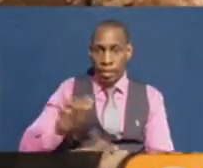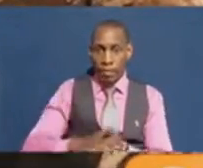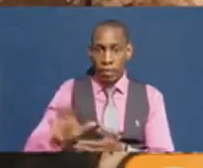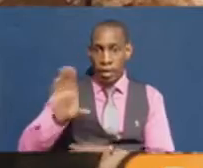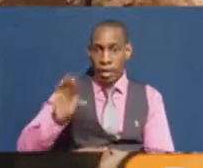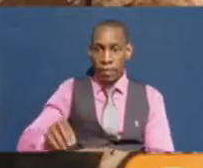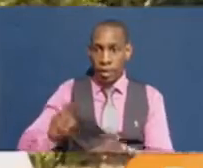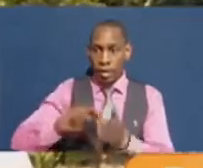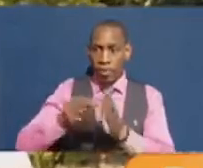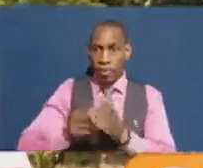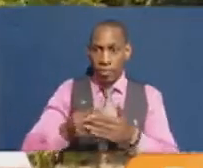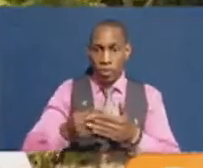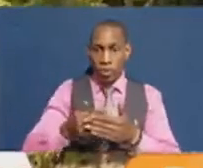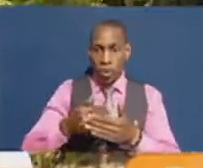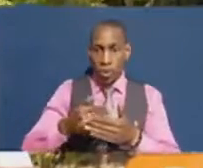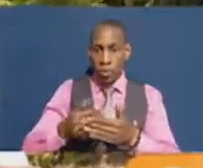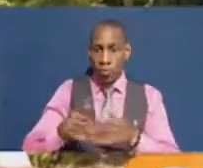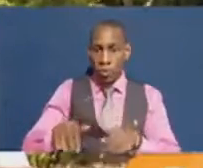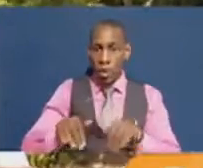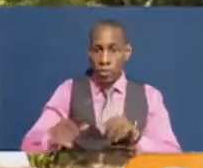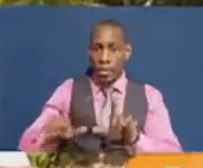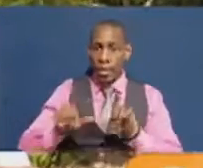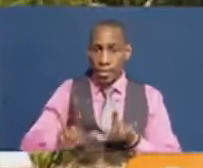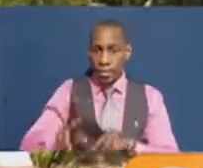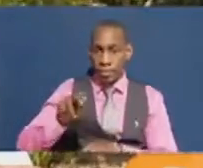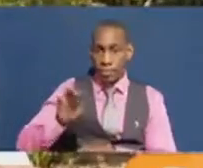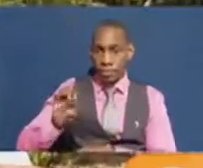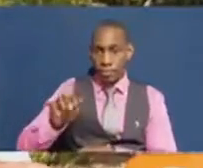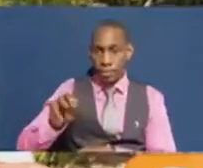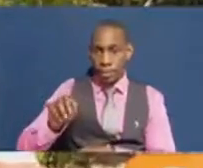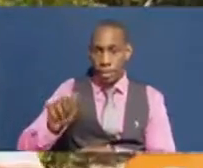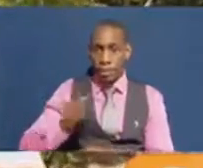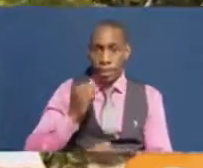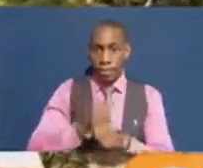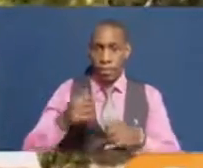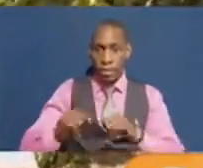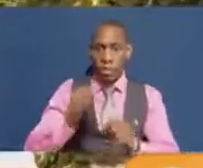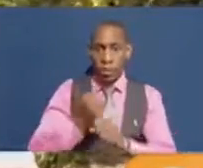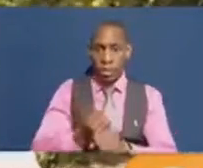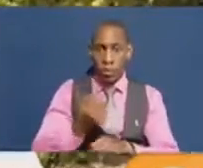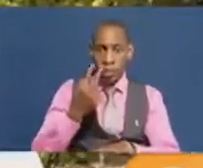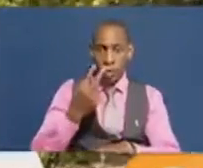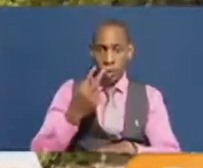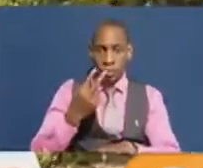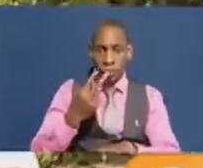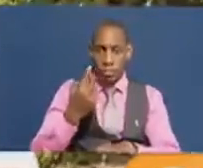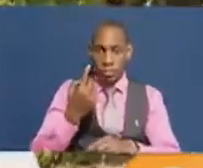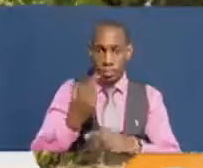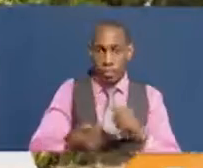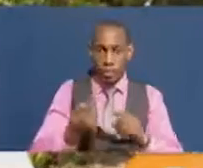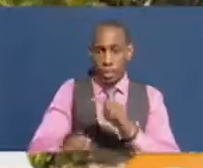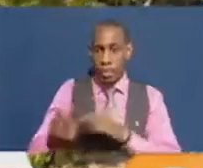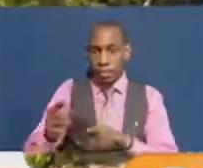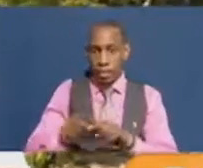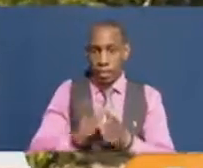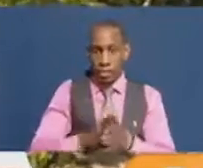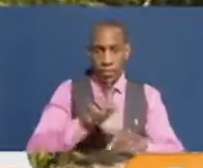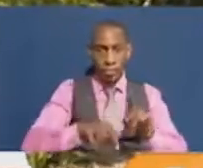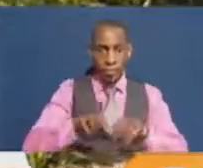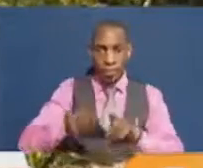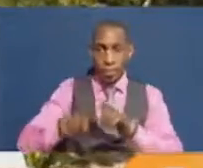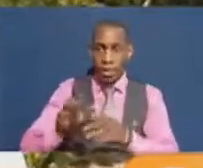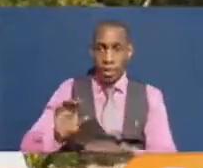are just waiting for the license from NEMA. We're doing the national performance trials, which will be carried out for two seasons. And after that, the variety